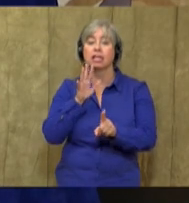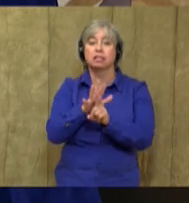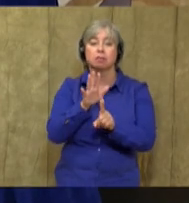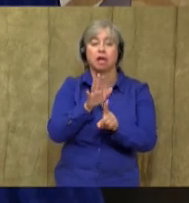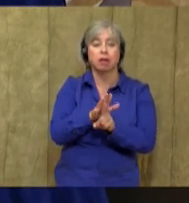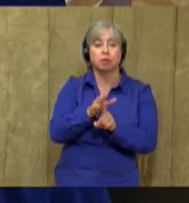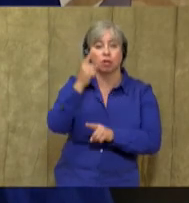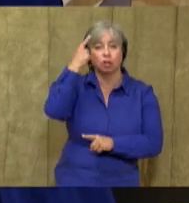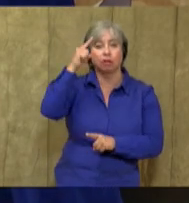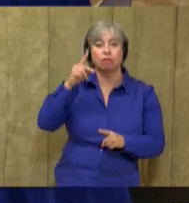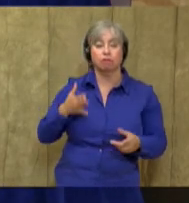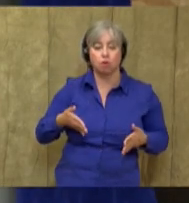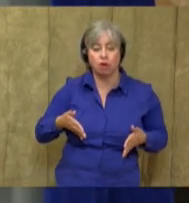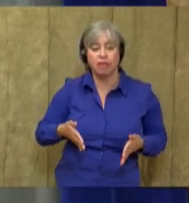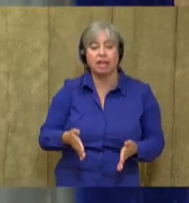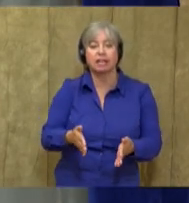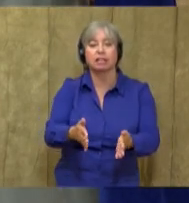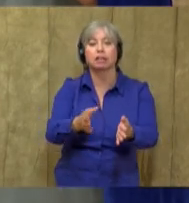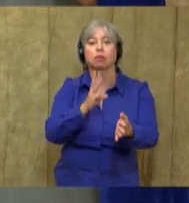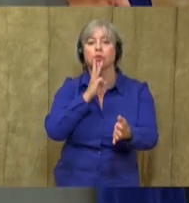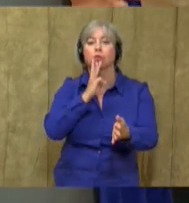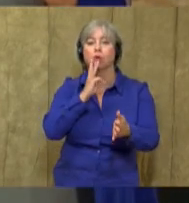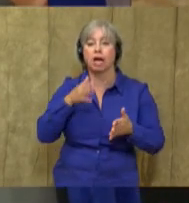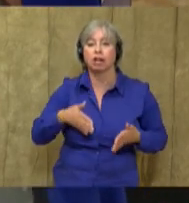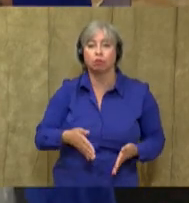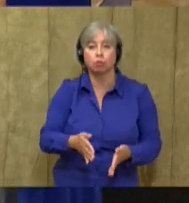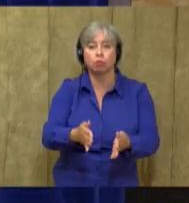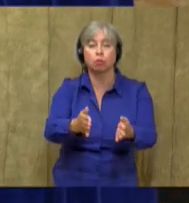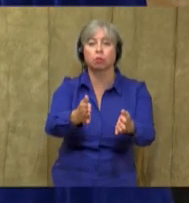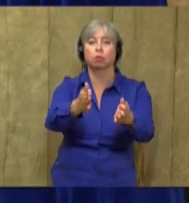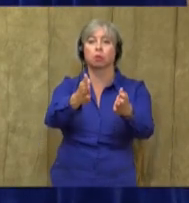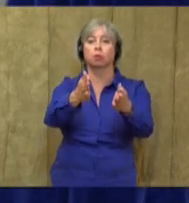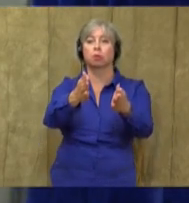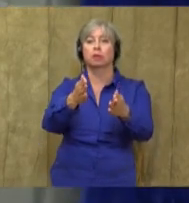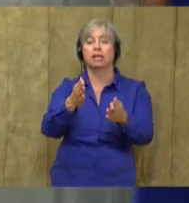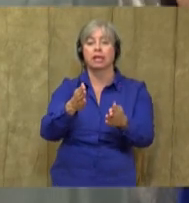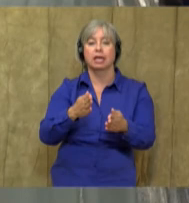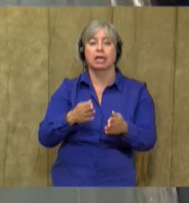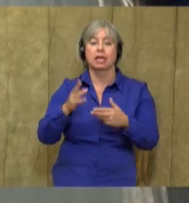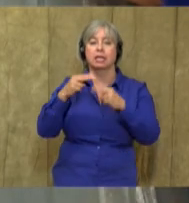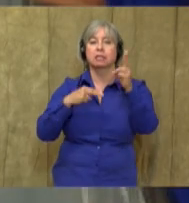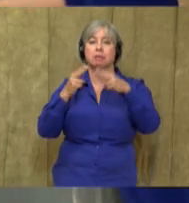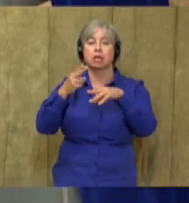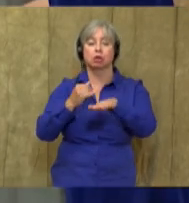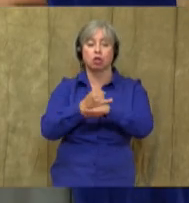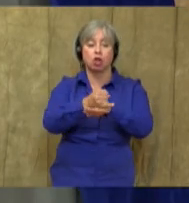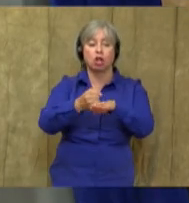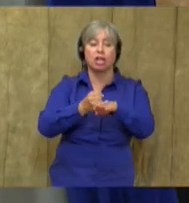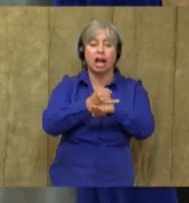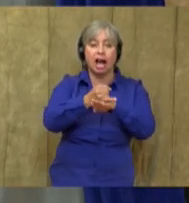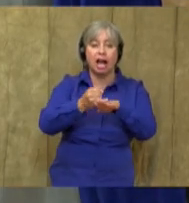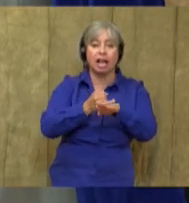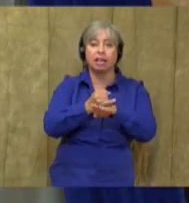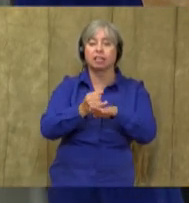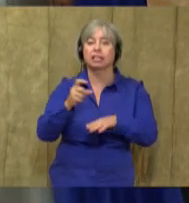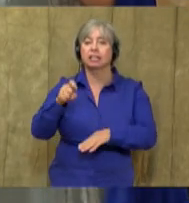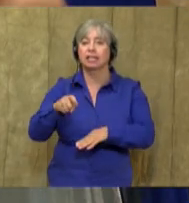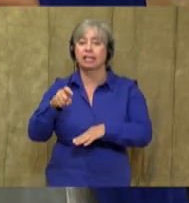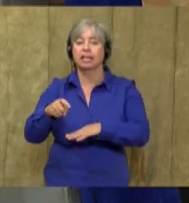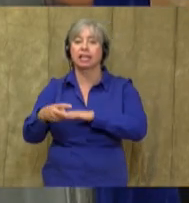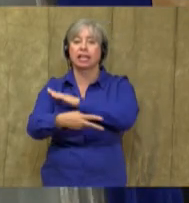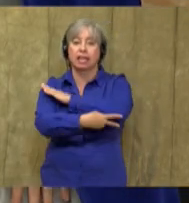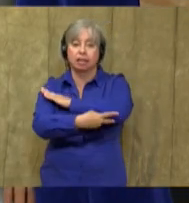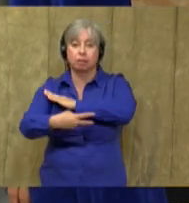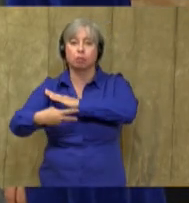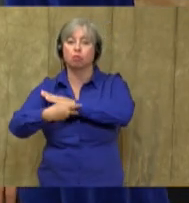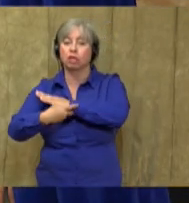the gondolas that go along, because it is built on a series of islands, and they have to build bridges and canals